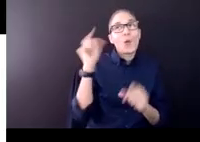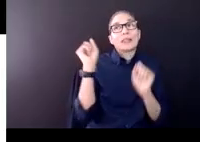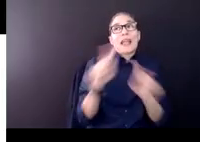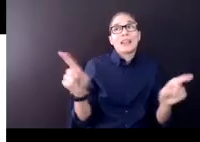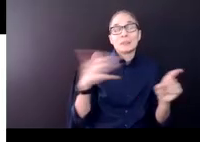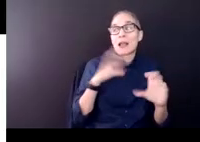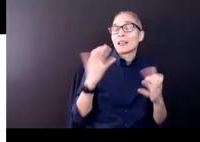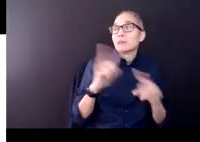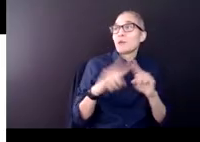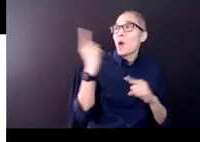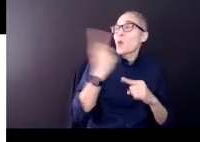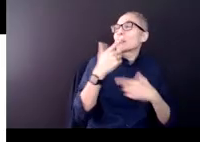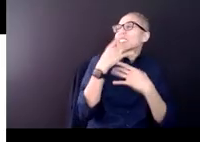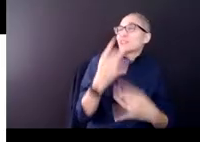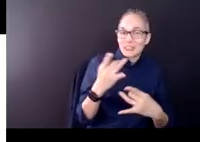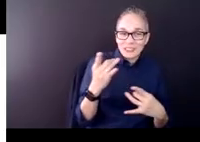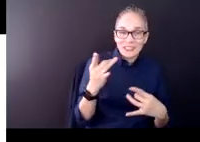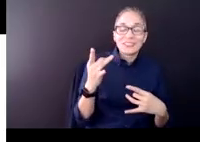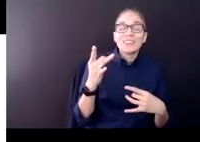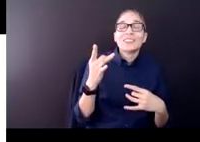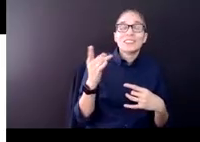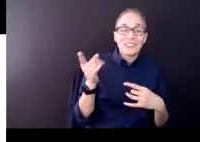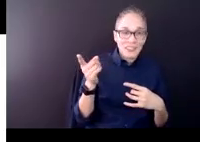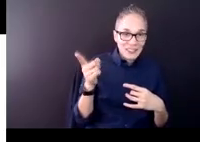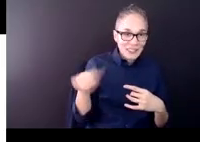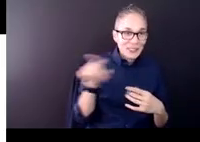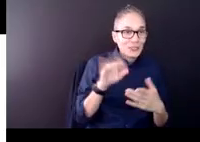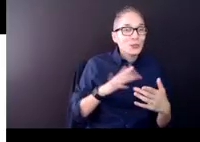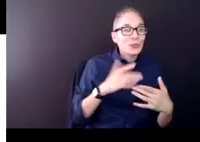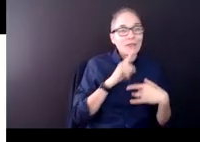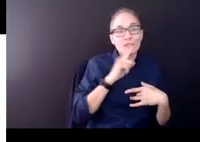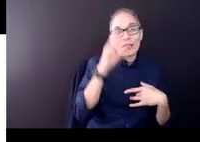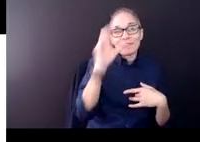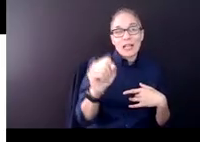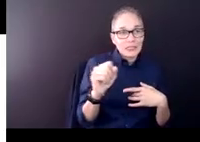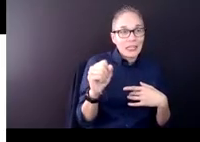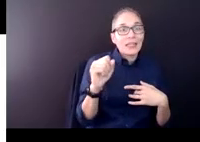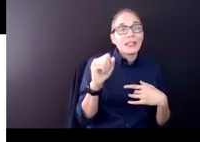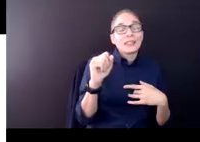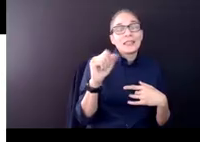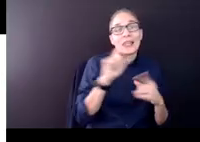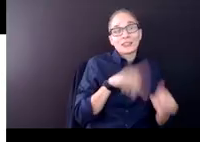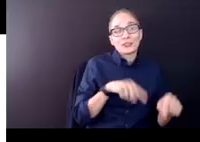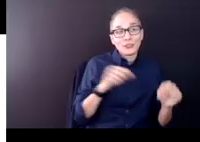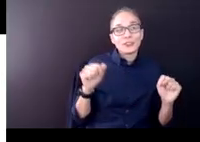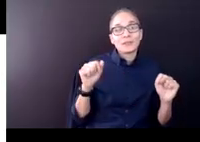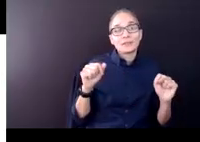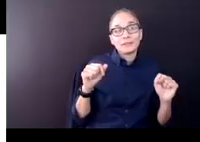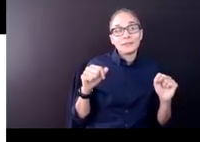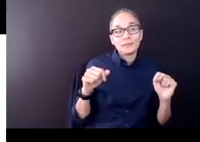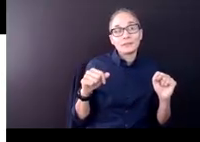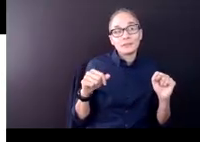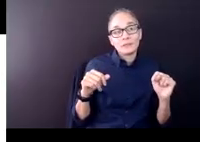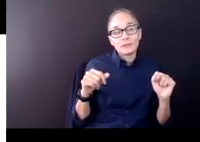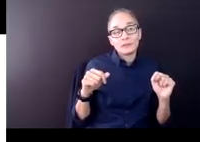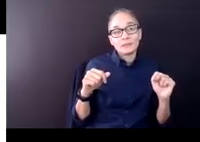find students give me a lot of really fascinating answers to this question. It's very surprising to see how